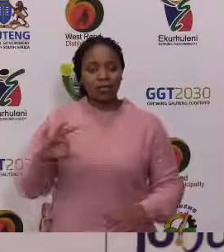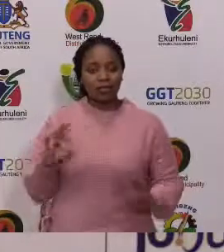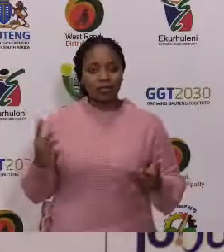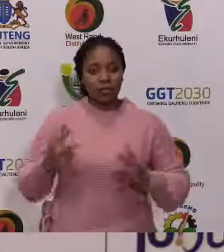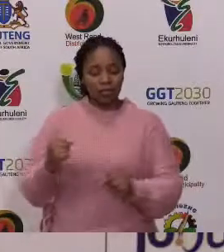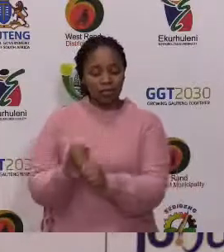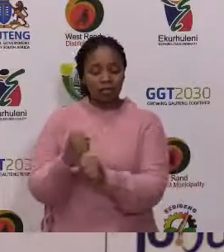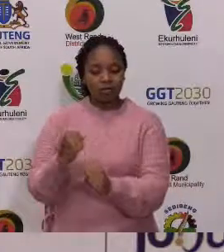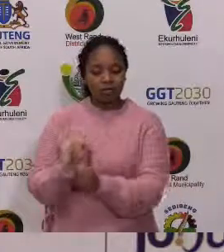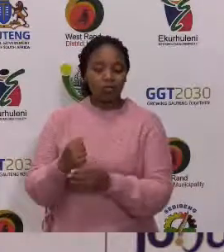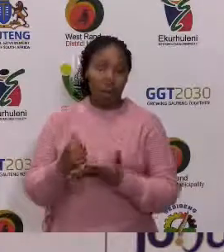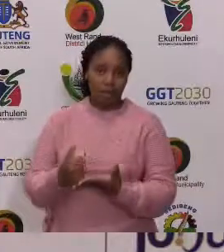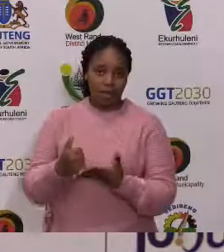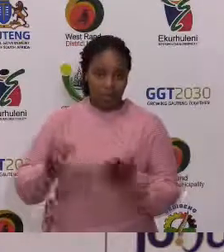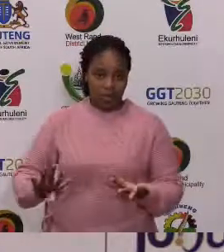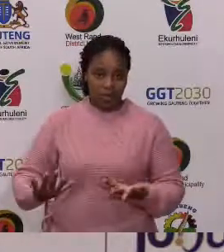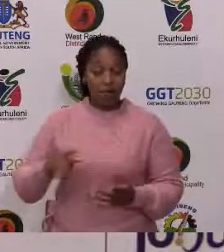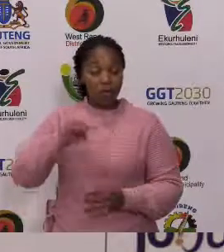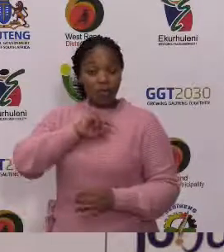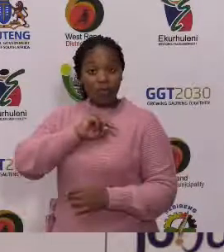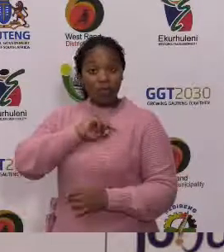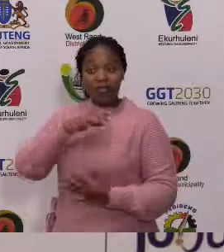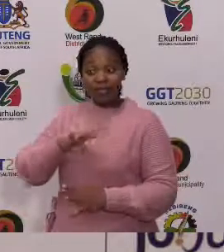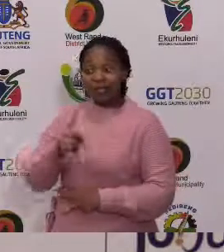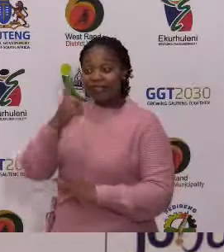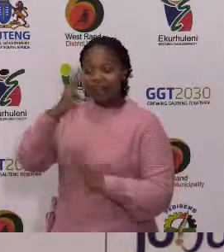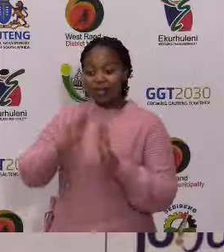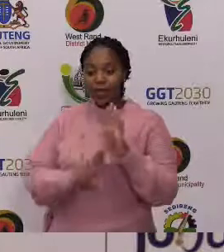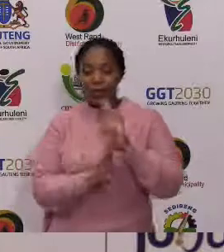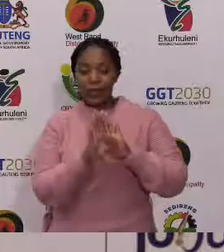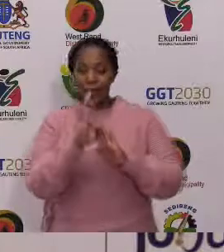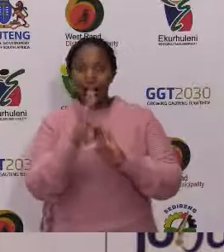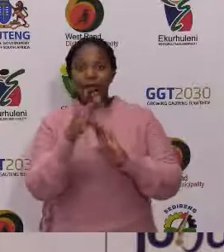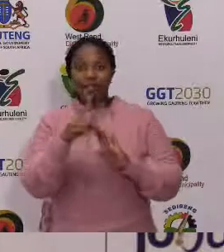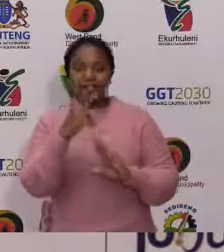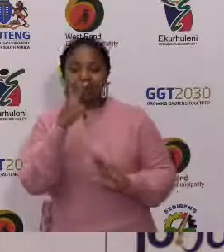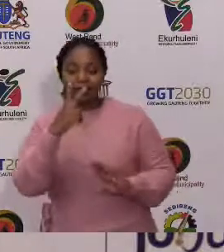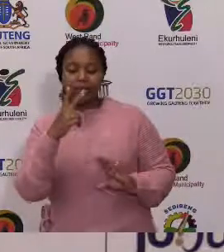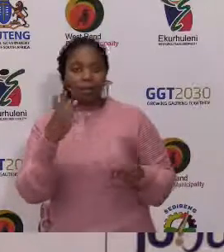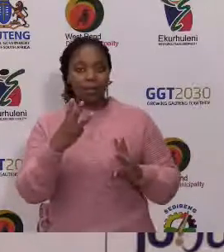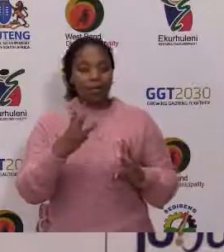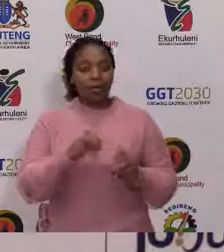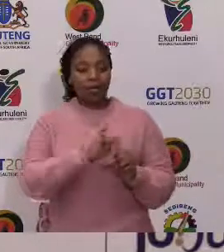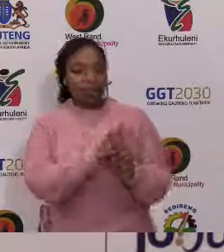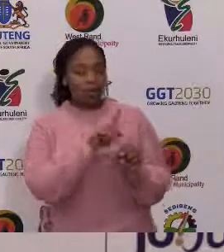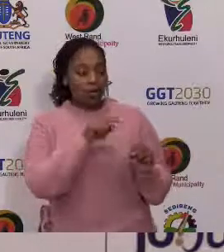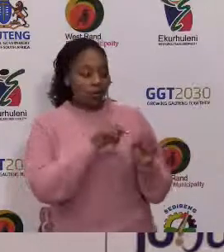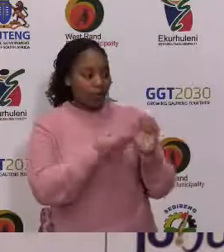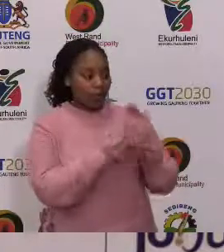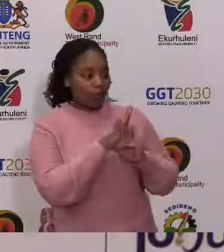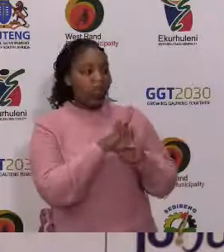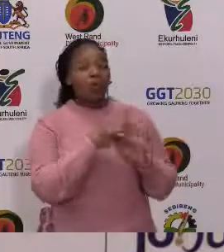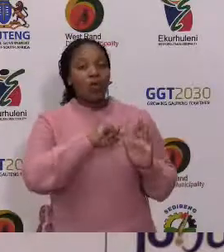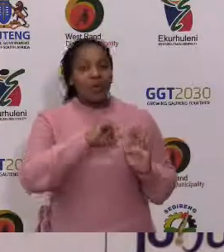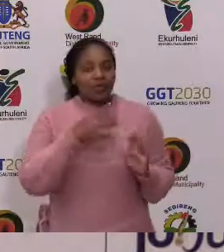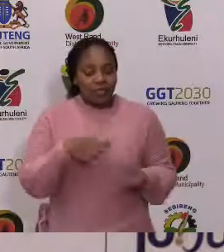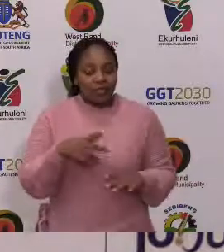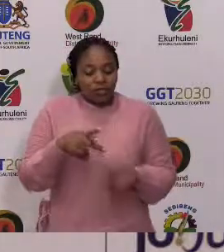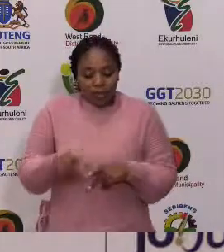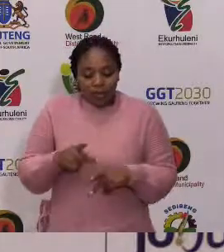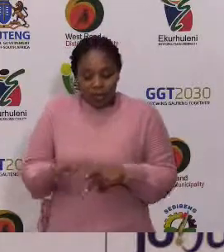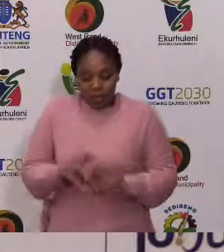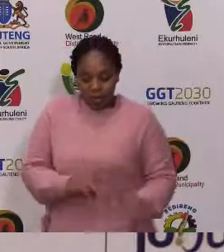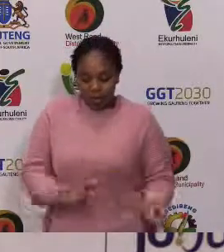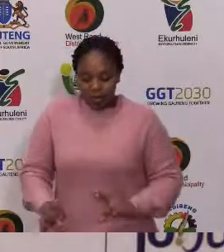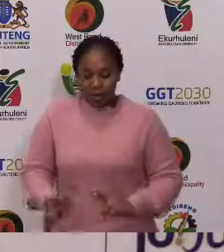because we have been preparing for one possible resurgence after the other. So we have